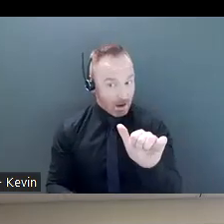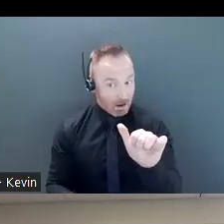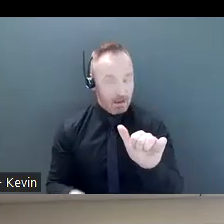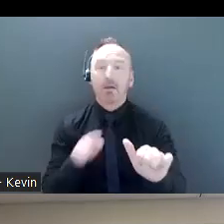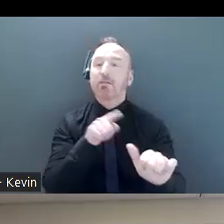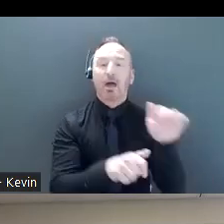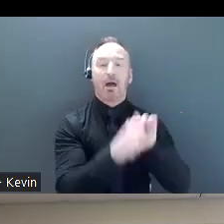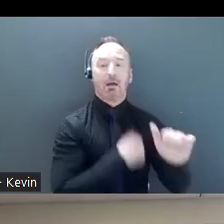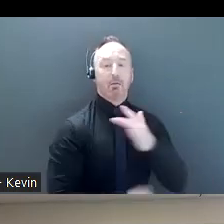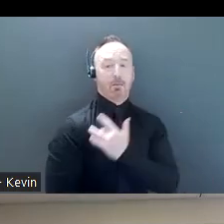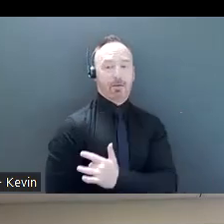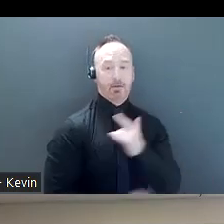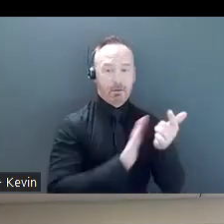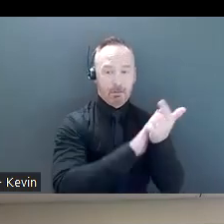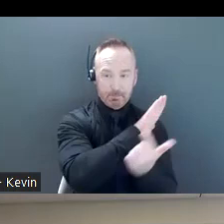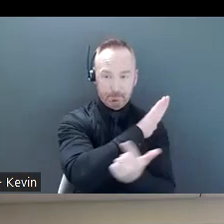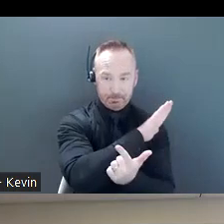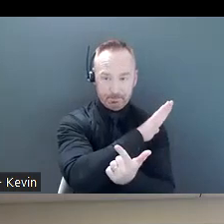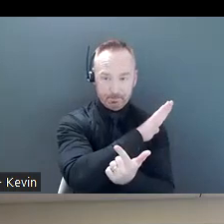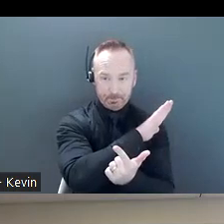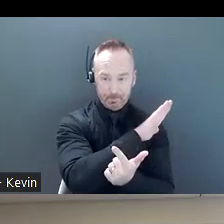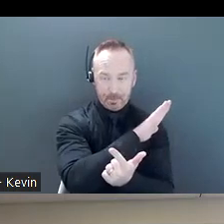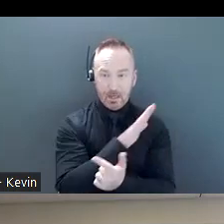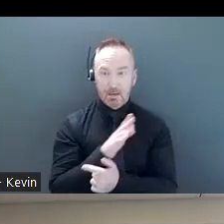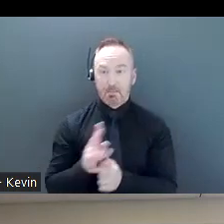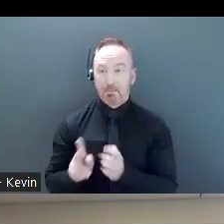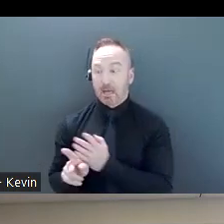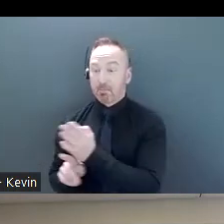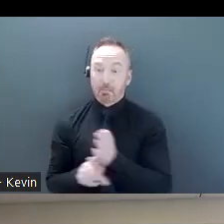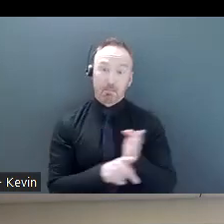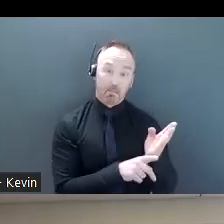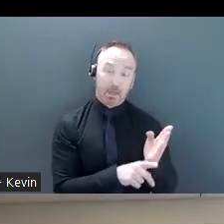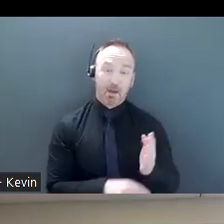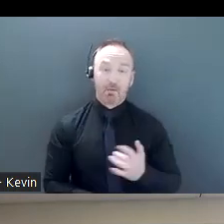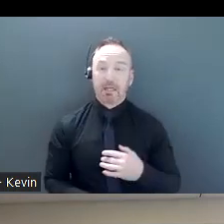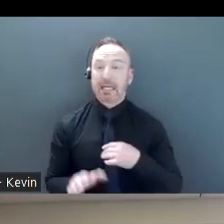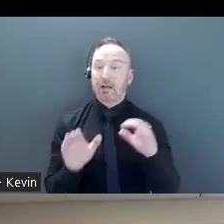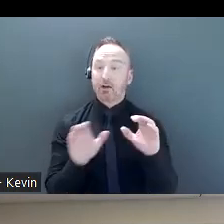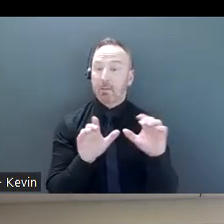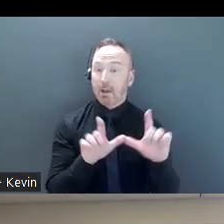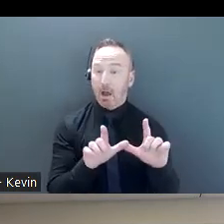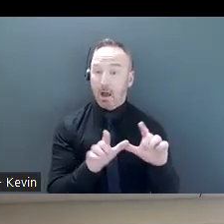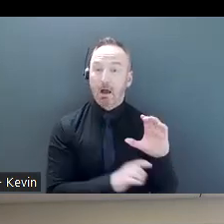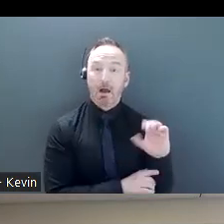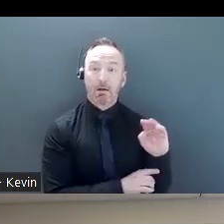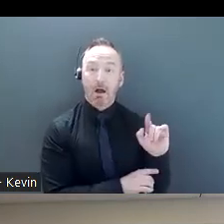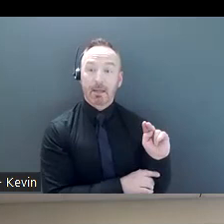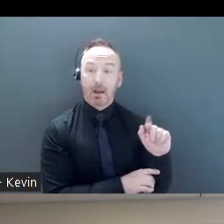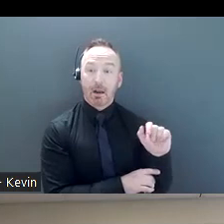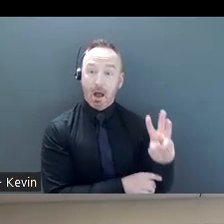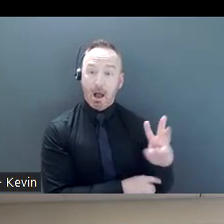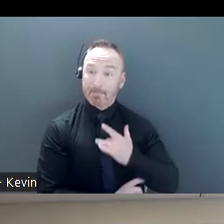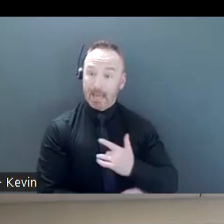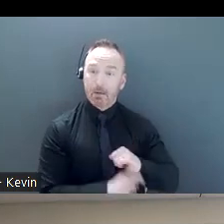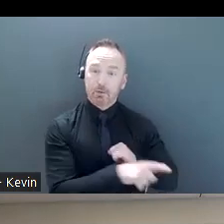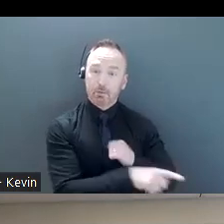legislation. So either way, so predominantly common law people would be under the provincial legislation. And when I say people,